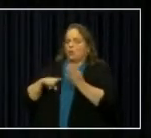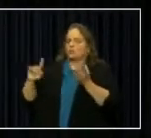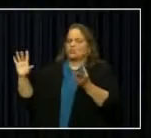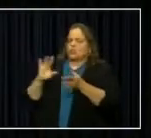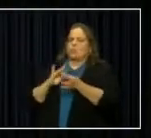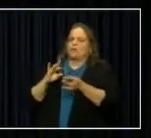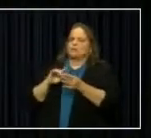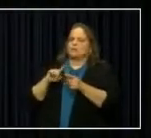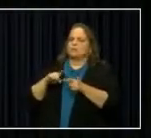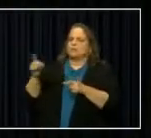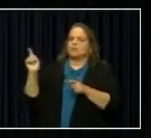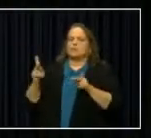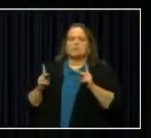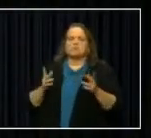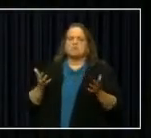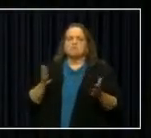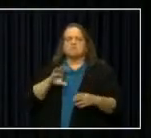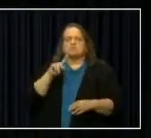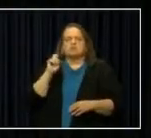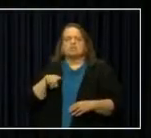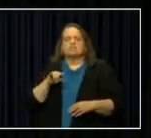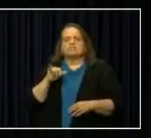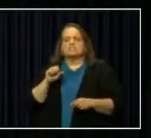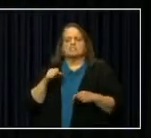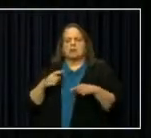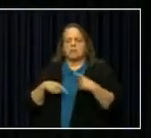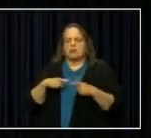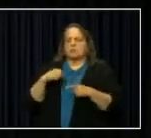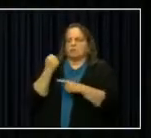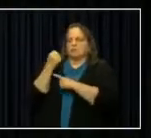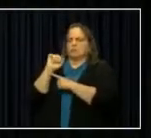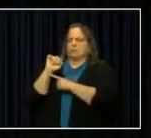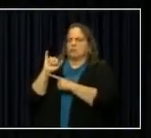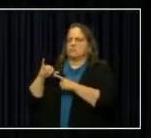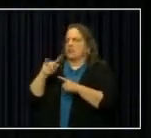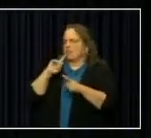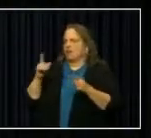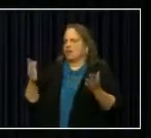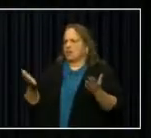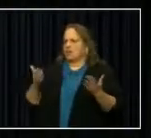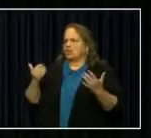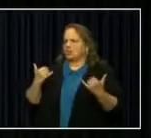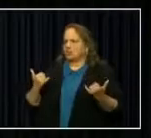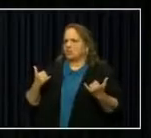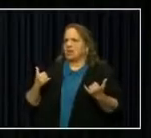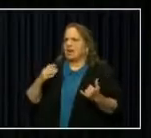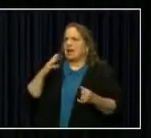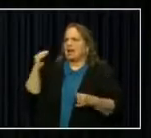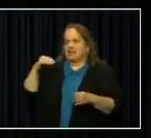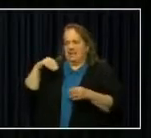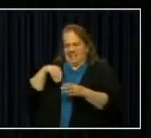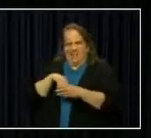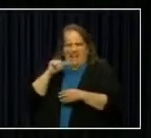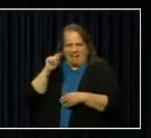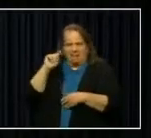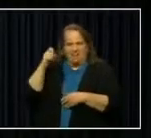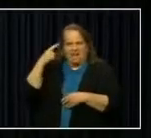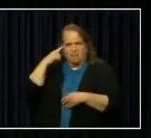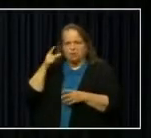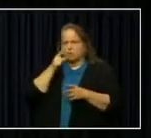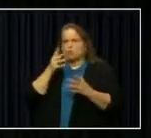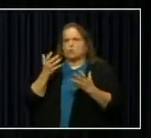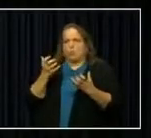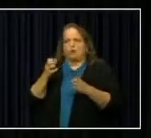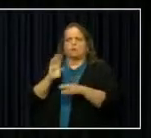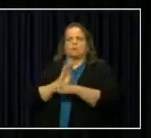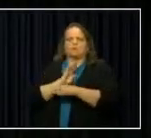to them? Well, the question's about some protesters that are here today in the Capitol. They want